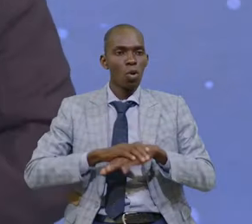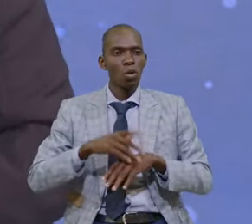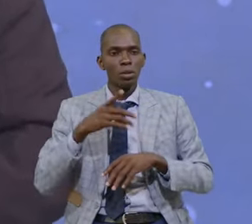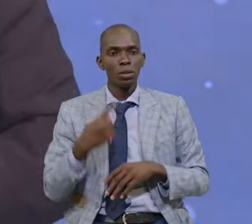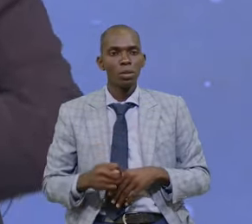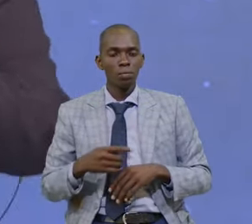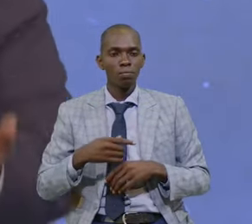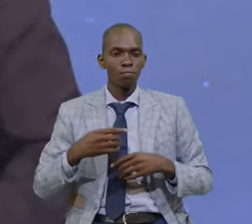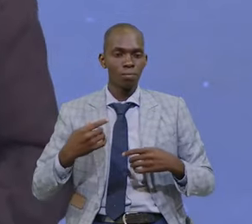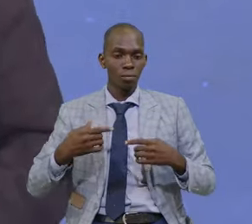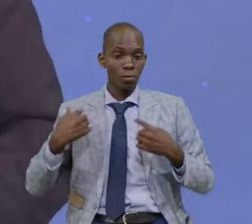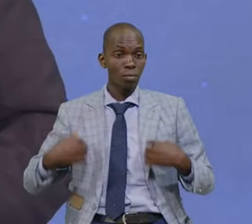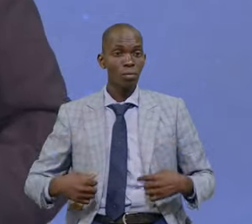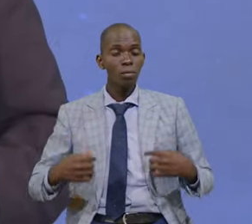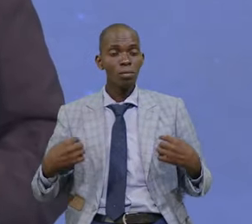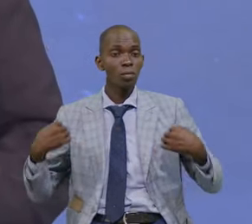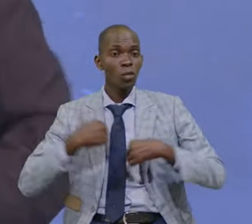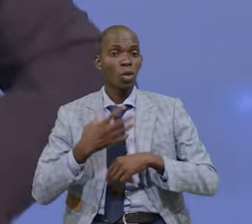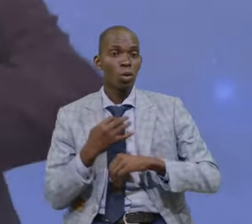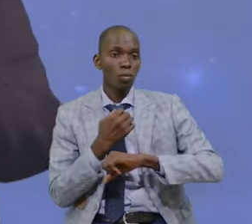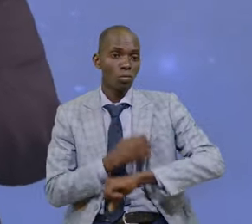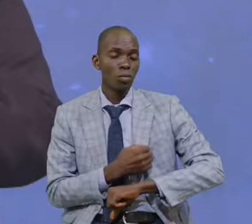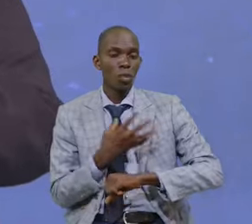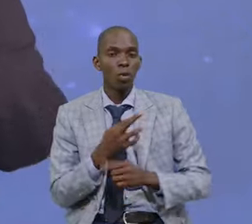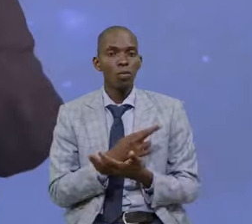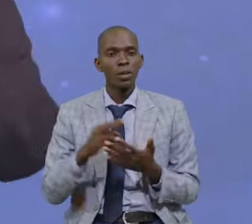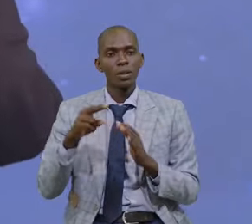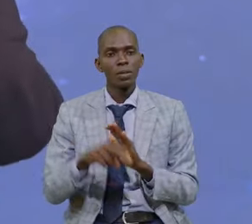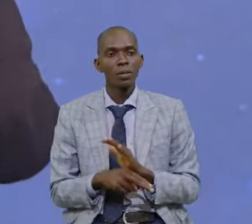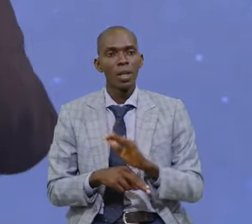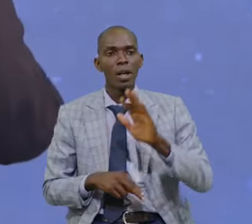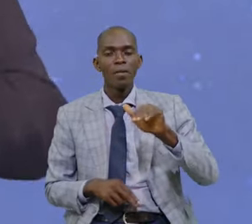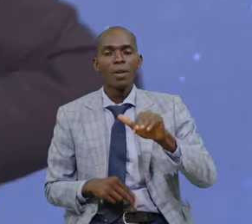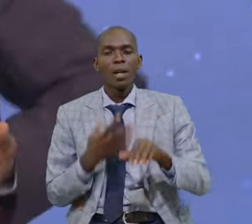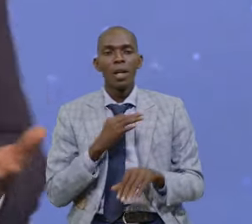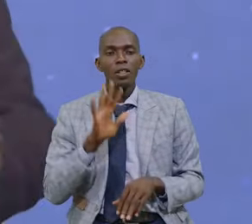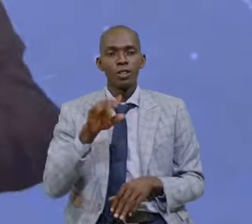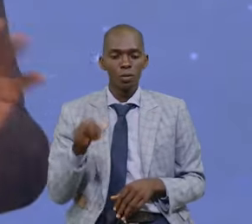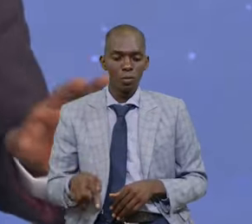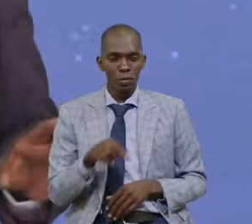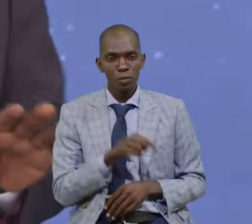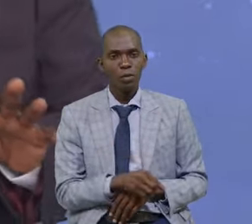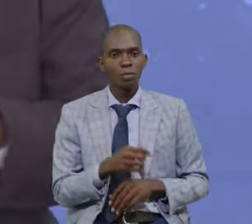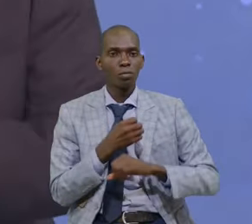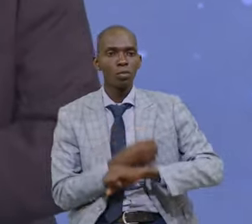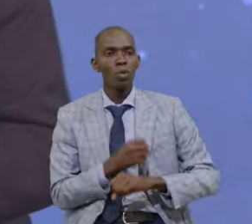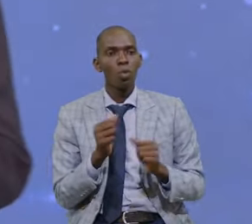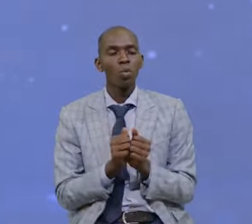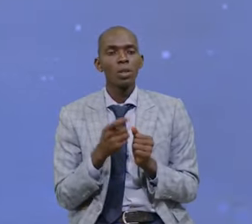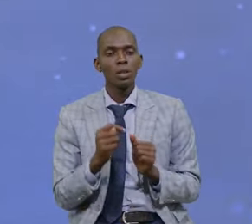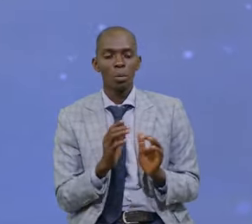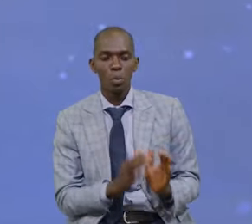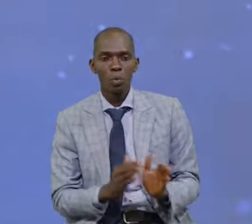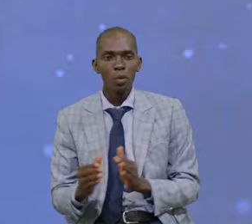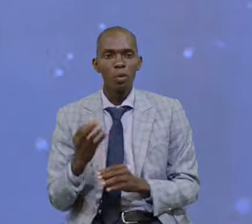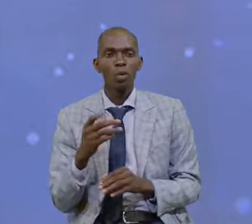of righteousness. In verse 15, and your feet shod with the preparation of the